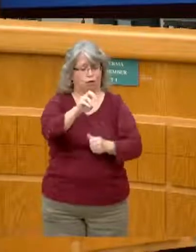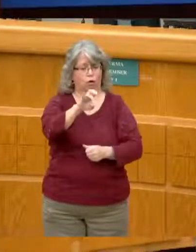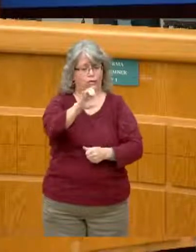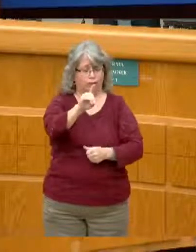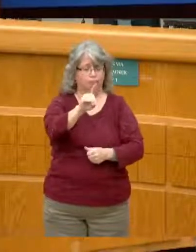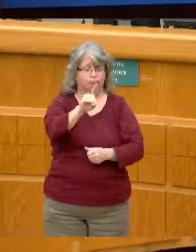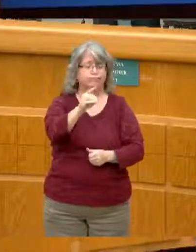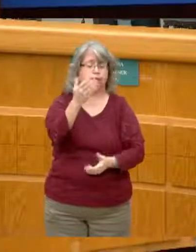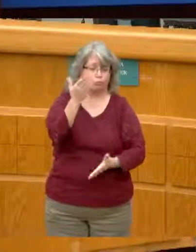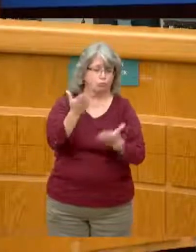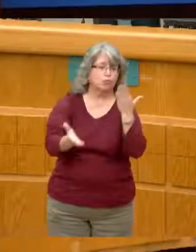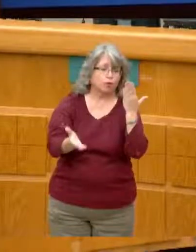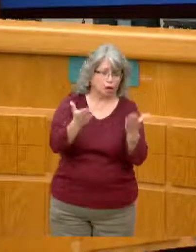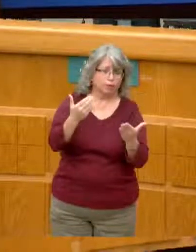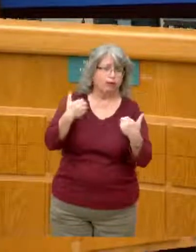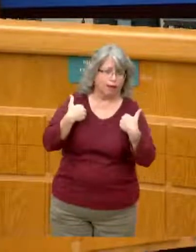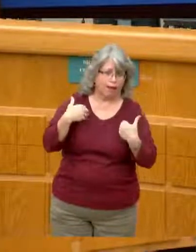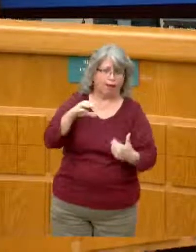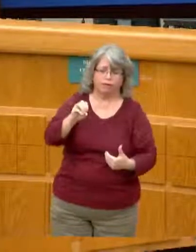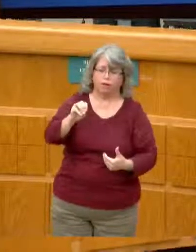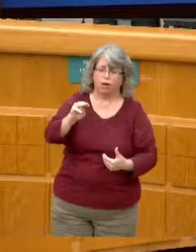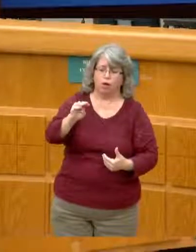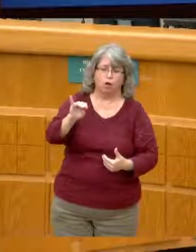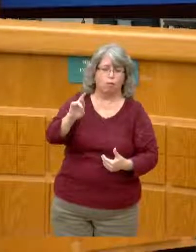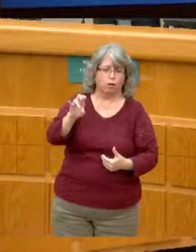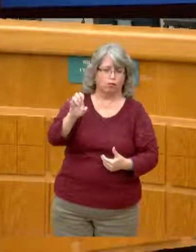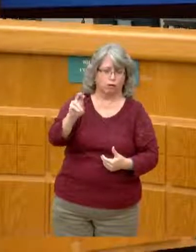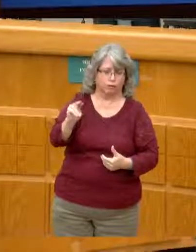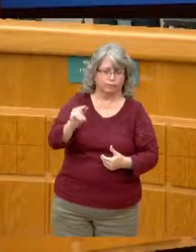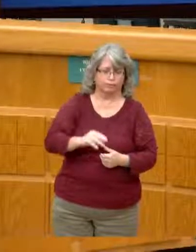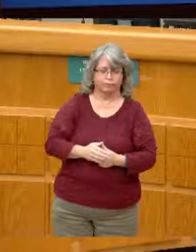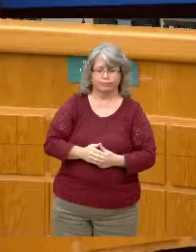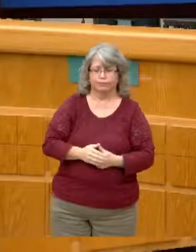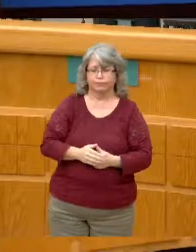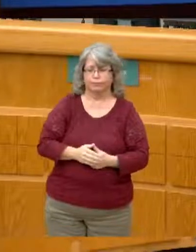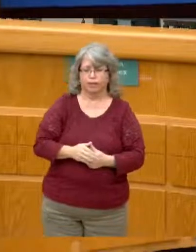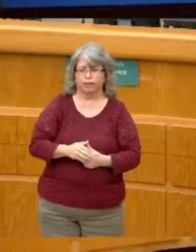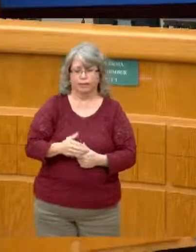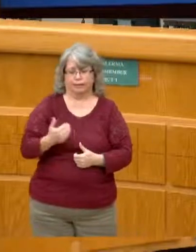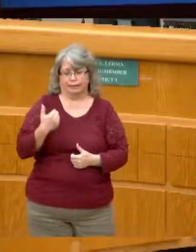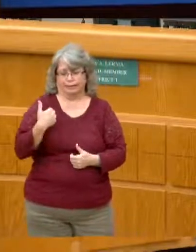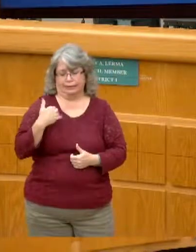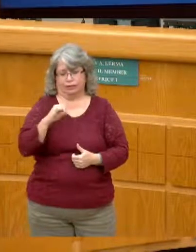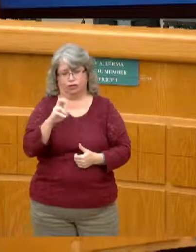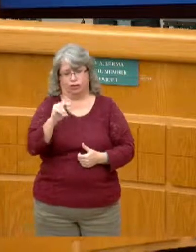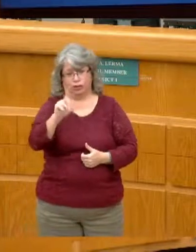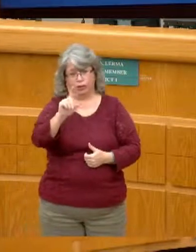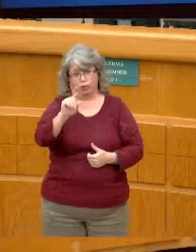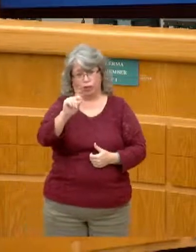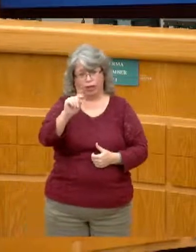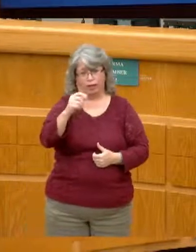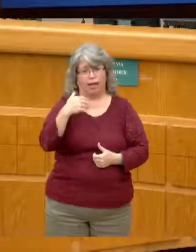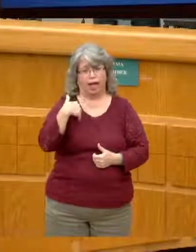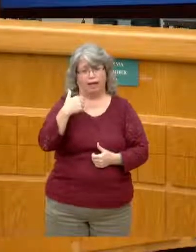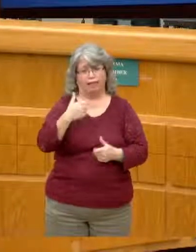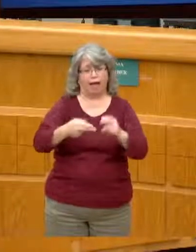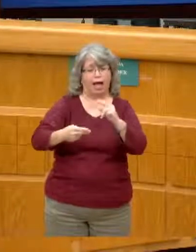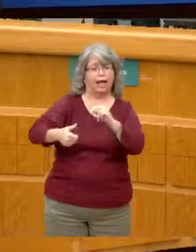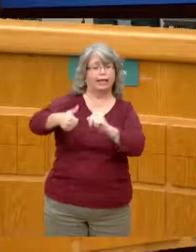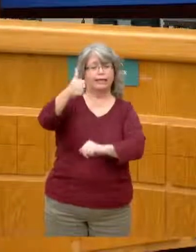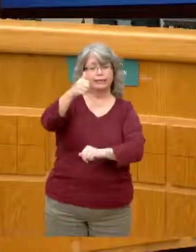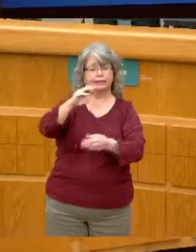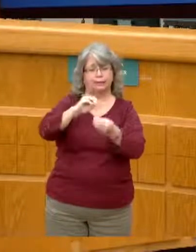the Omicron. On January 20th, we had the highest amount of cases in one single day,